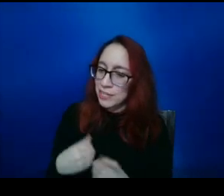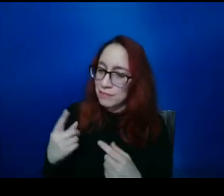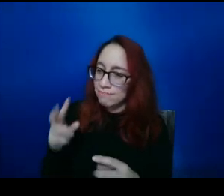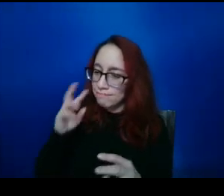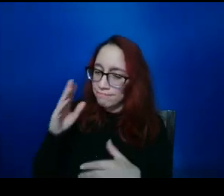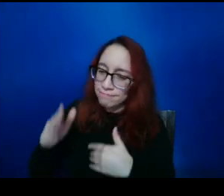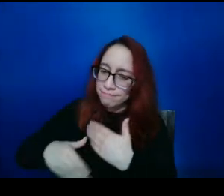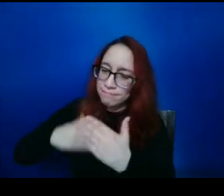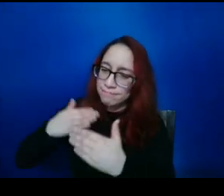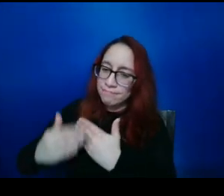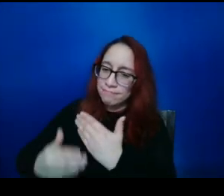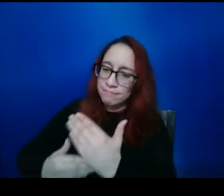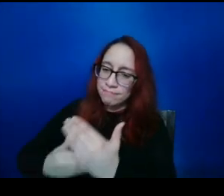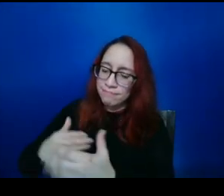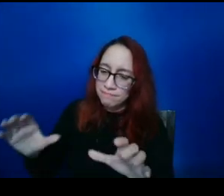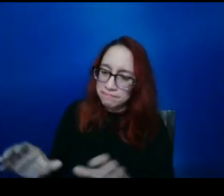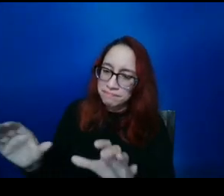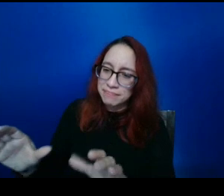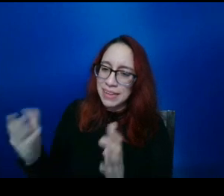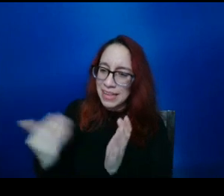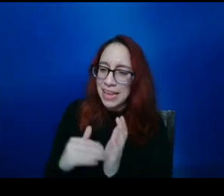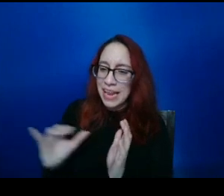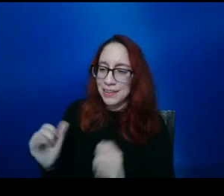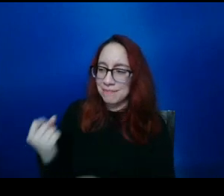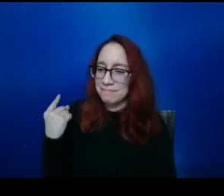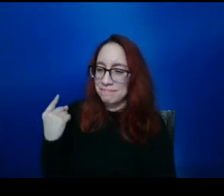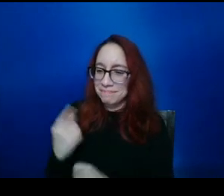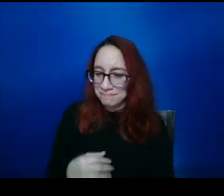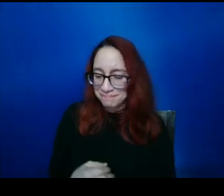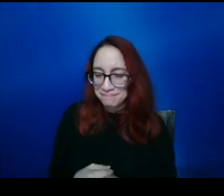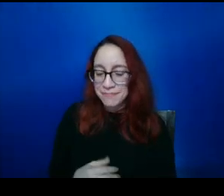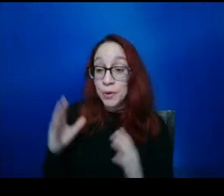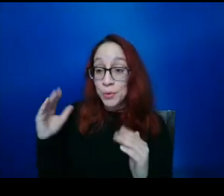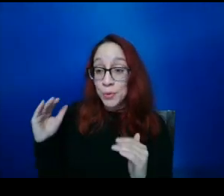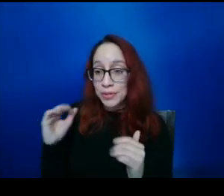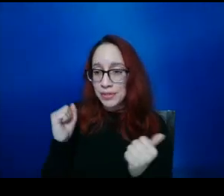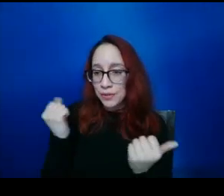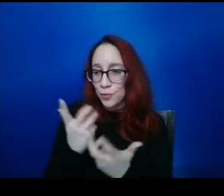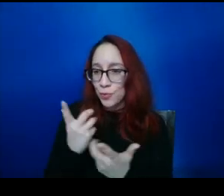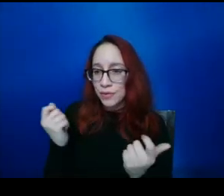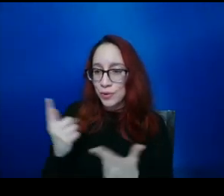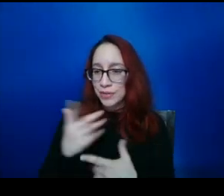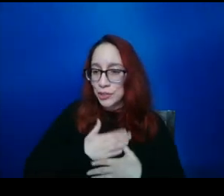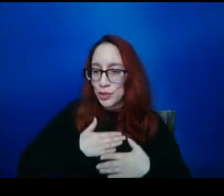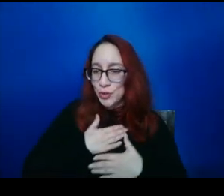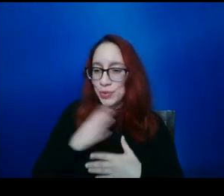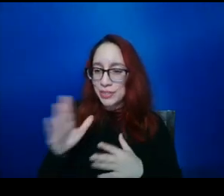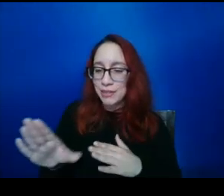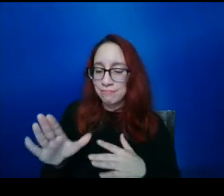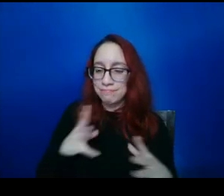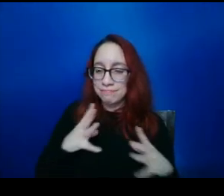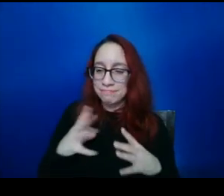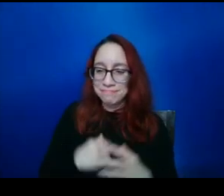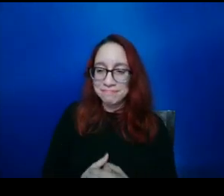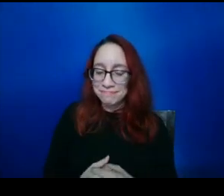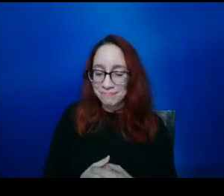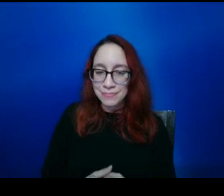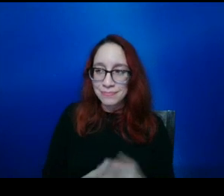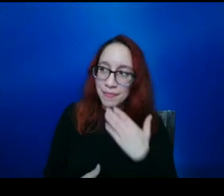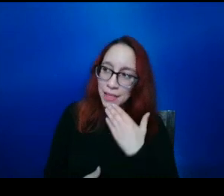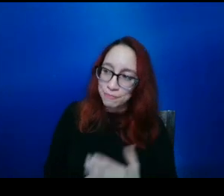things going again like we did last year. And hopefully everybody enjoyed their holiday season. Thank you. Thank